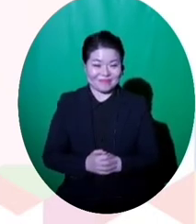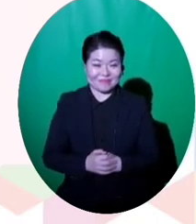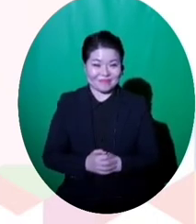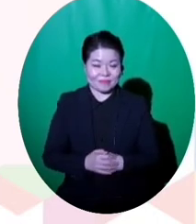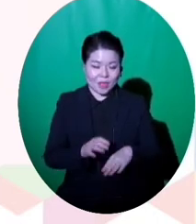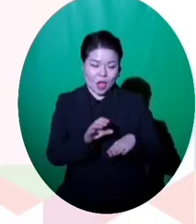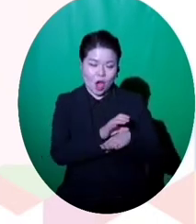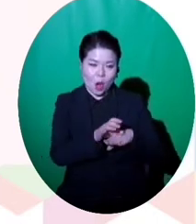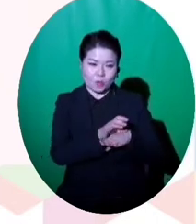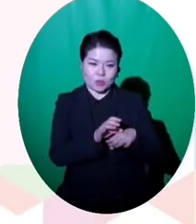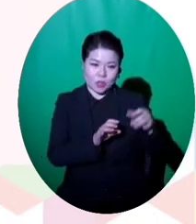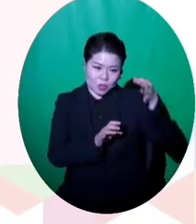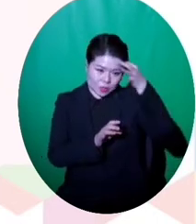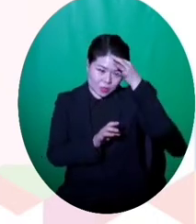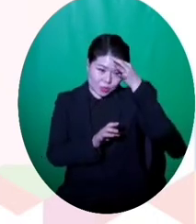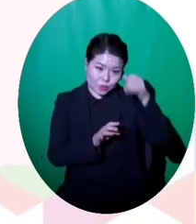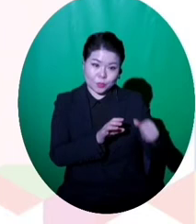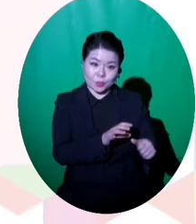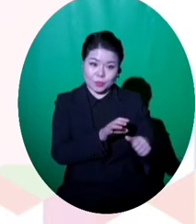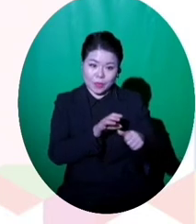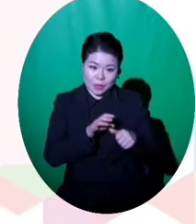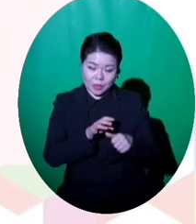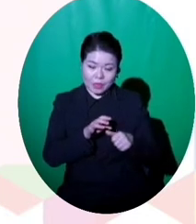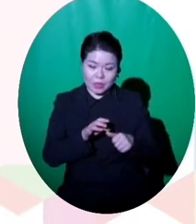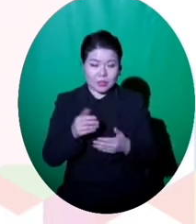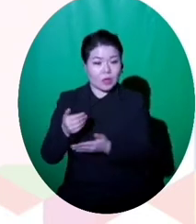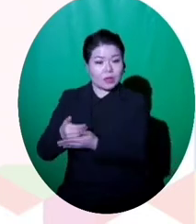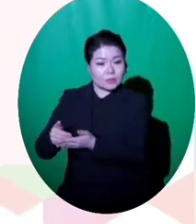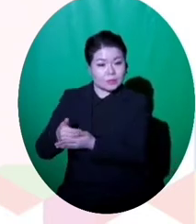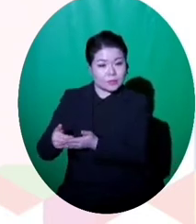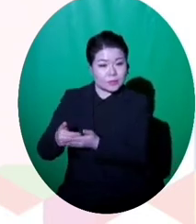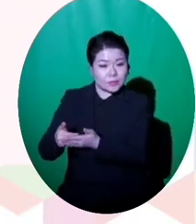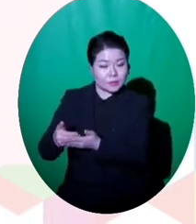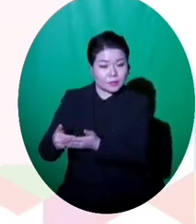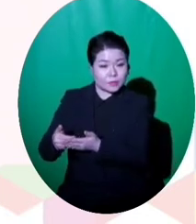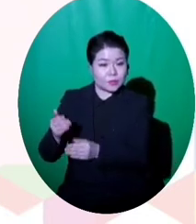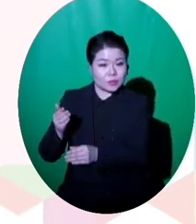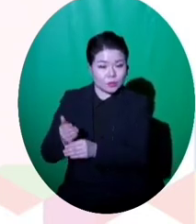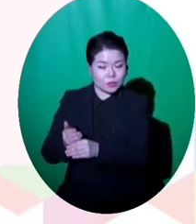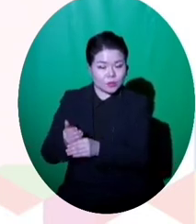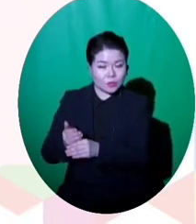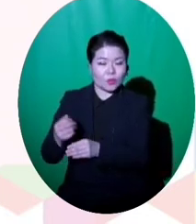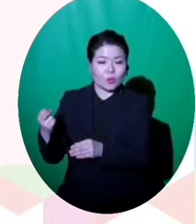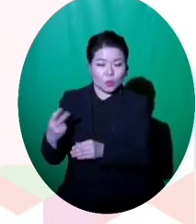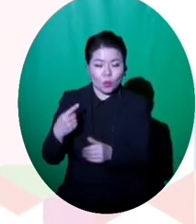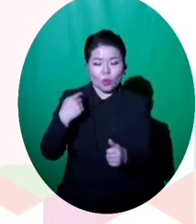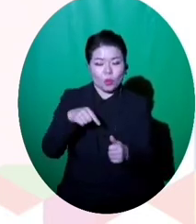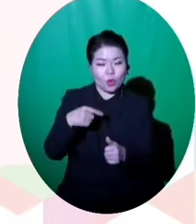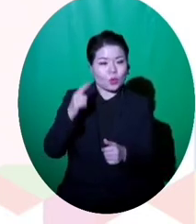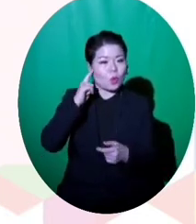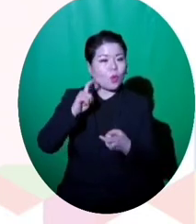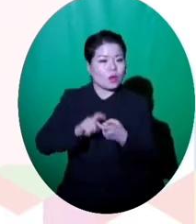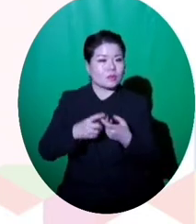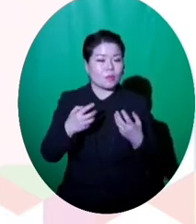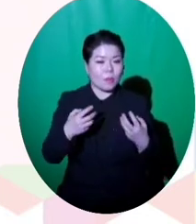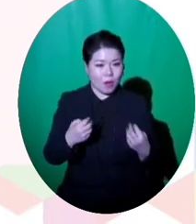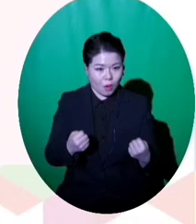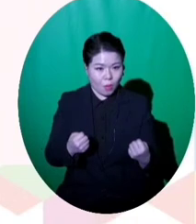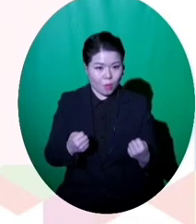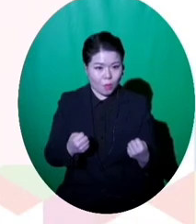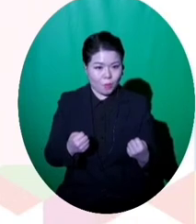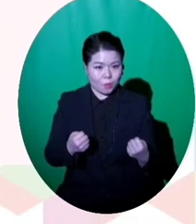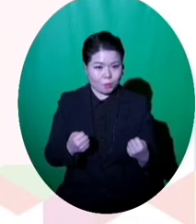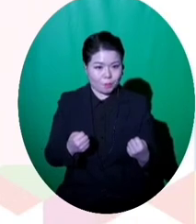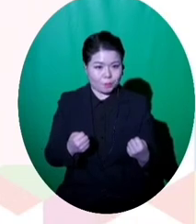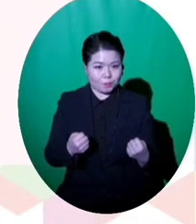to technology and the built environment. And I think the biggest thing that the artist can do is to ask